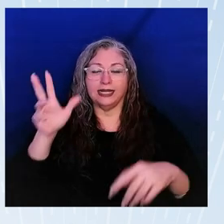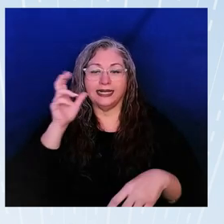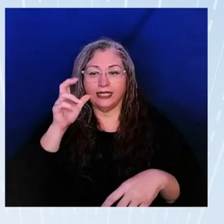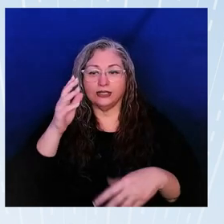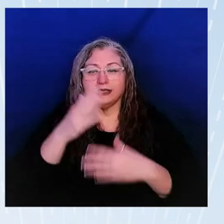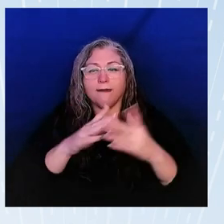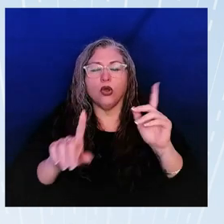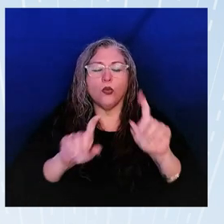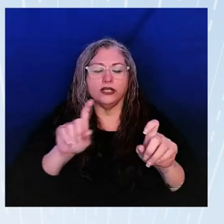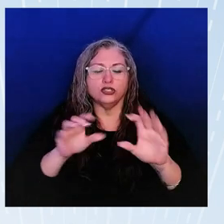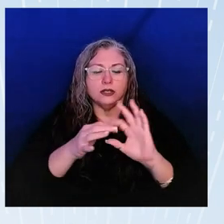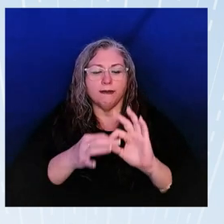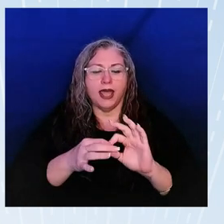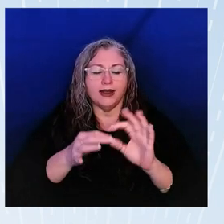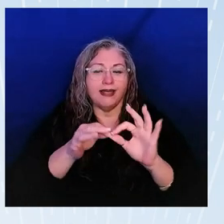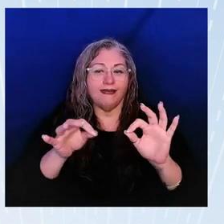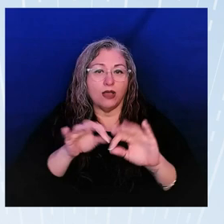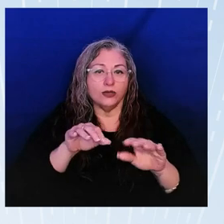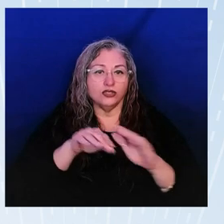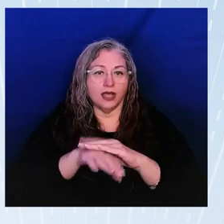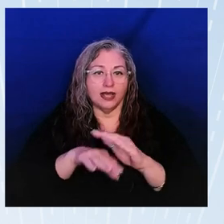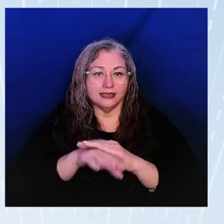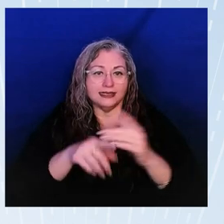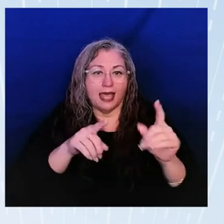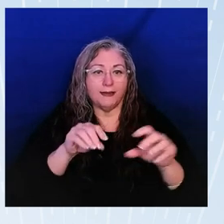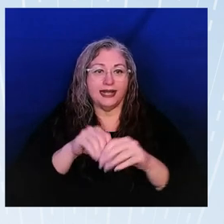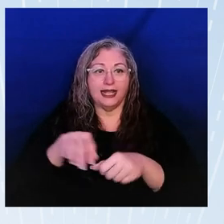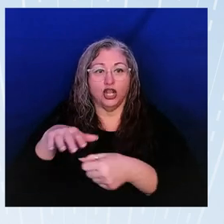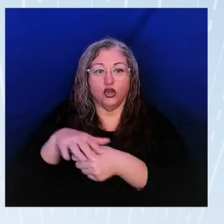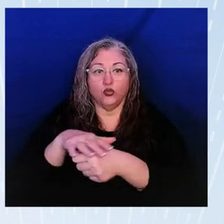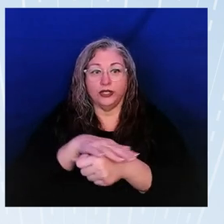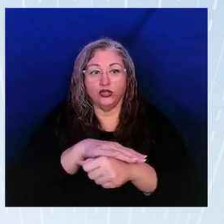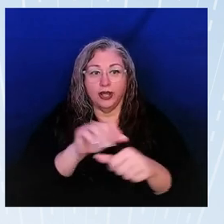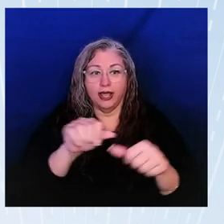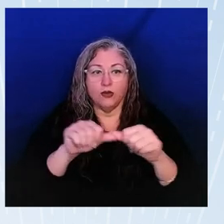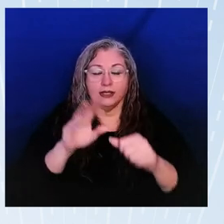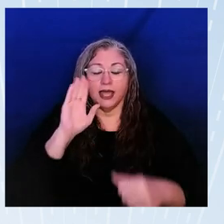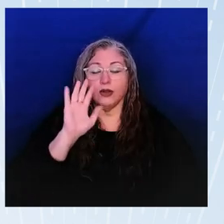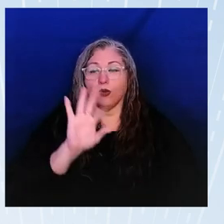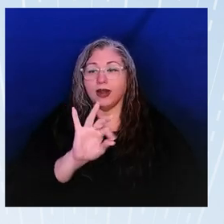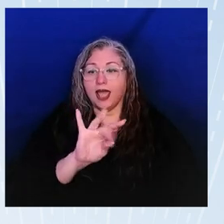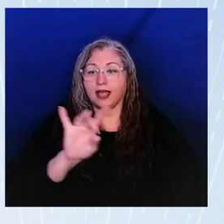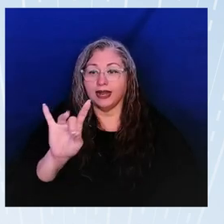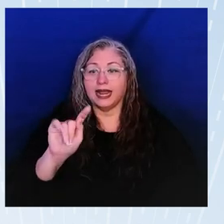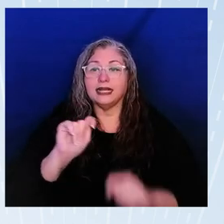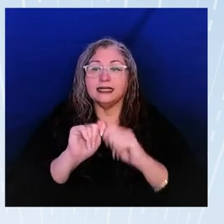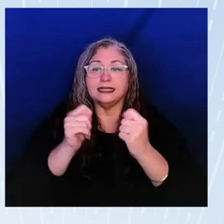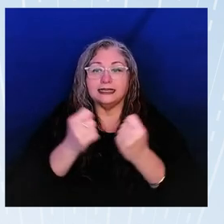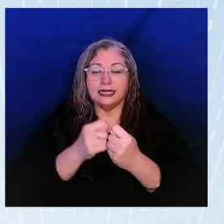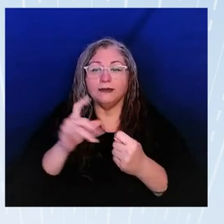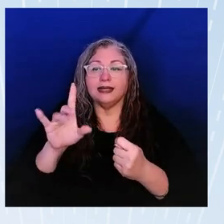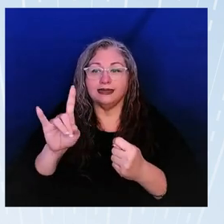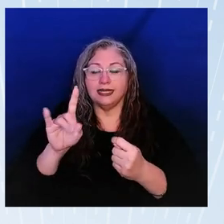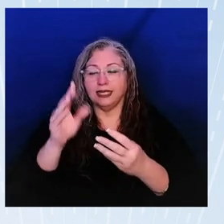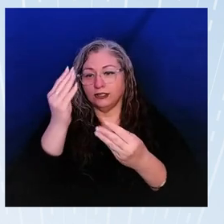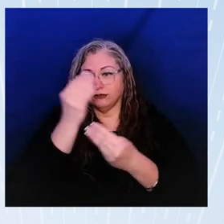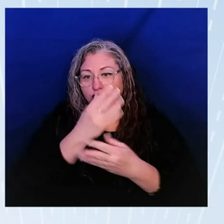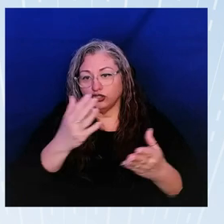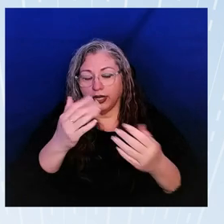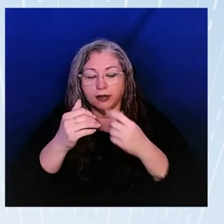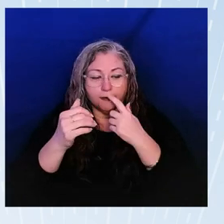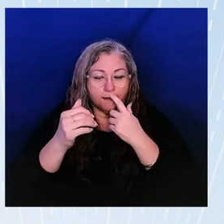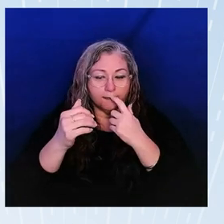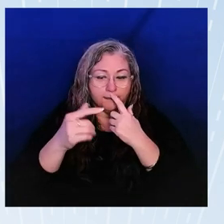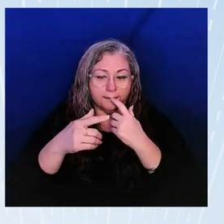about the language access that were happening in the regional areas. I know the 988 team did share that there